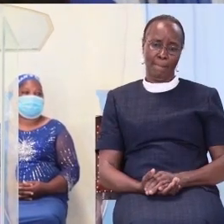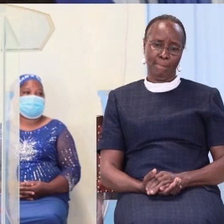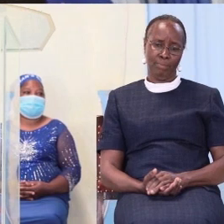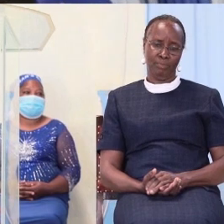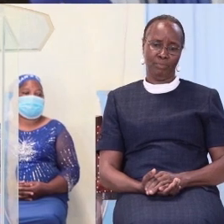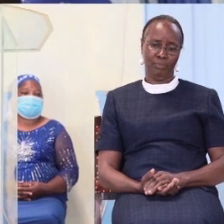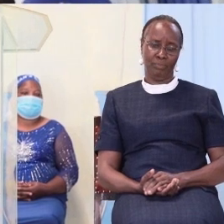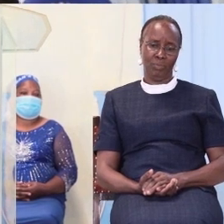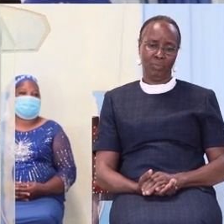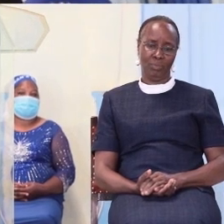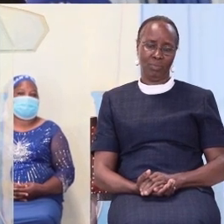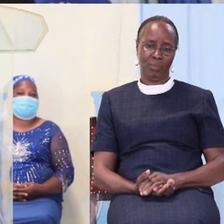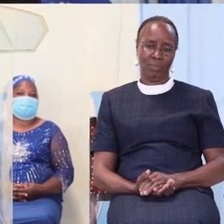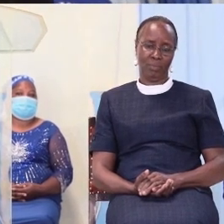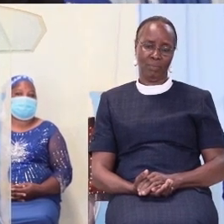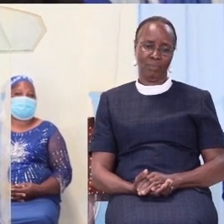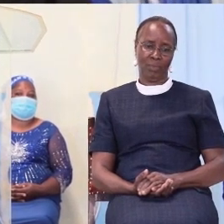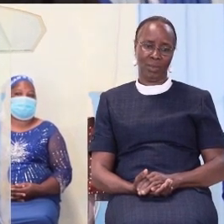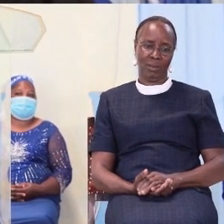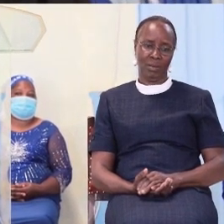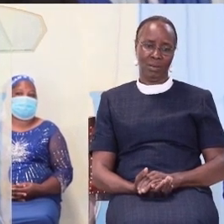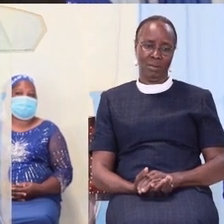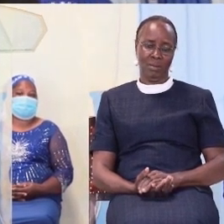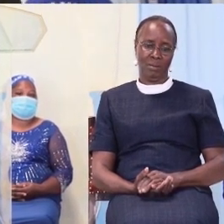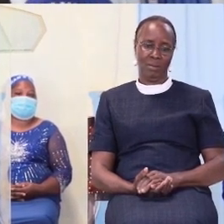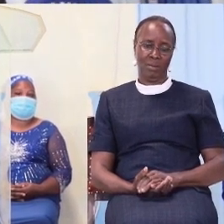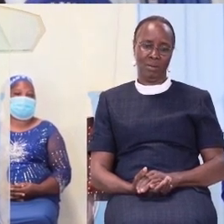Listen to me. They started before you.